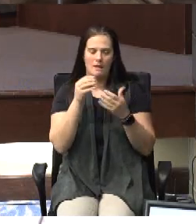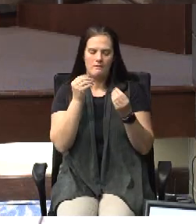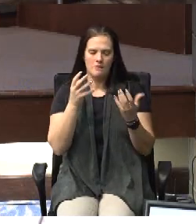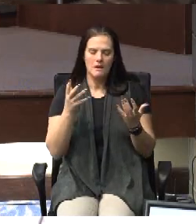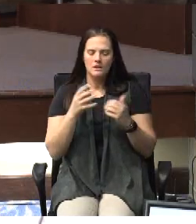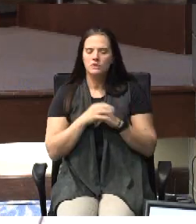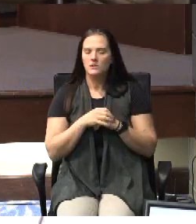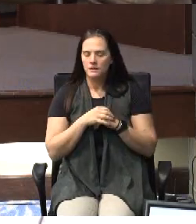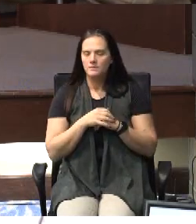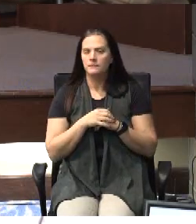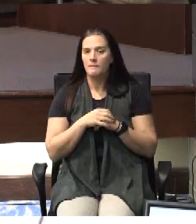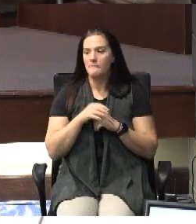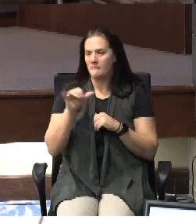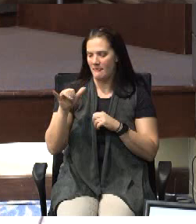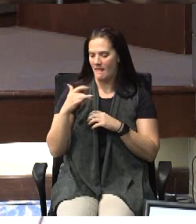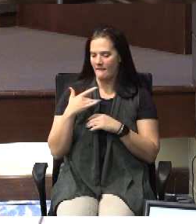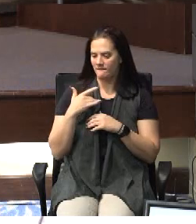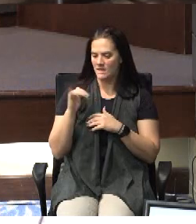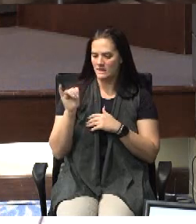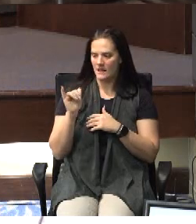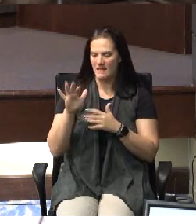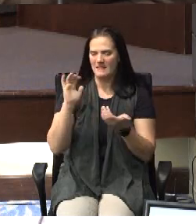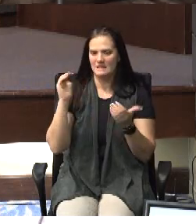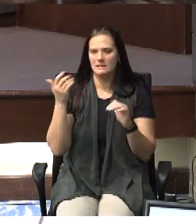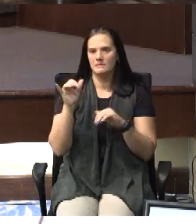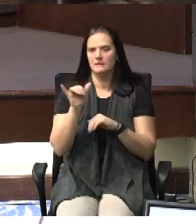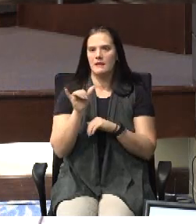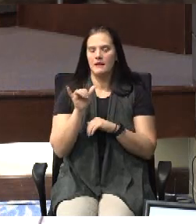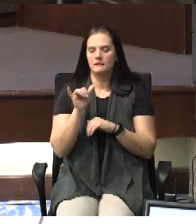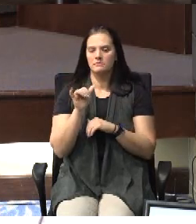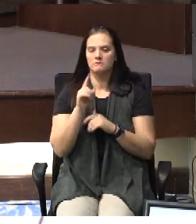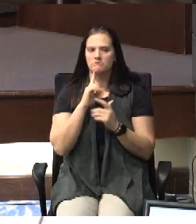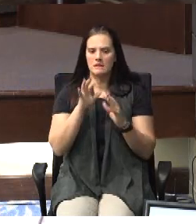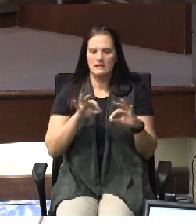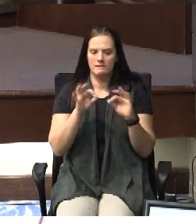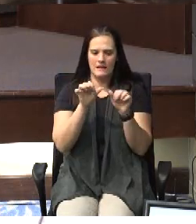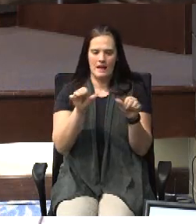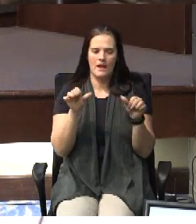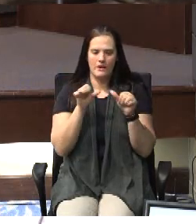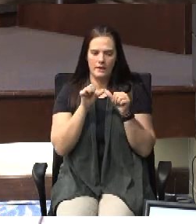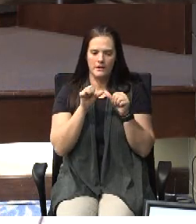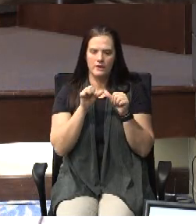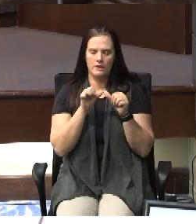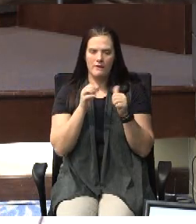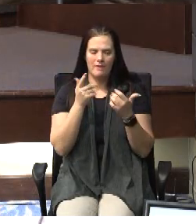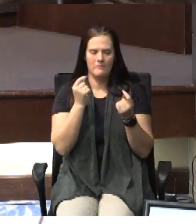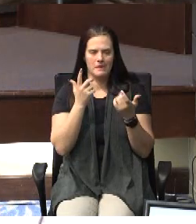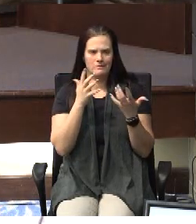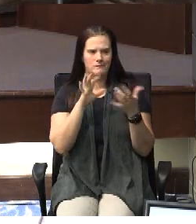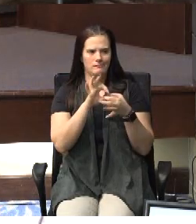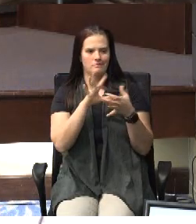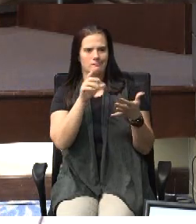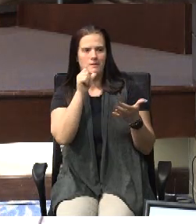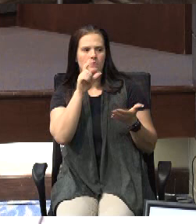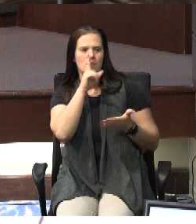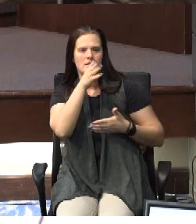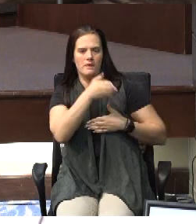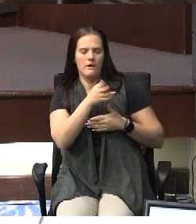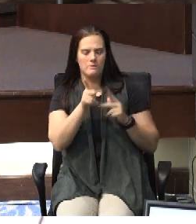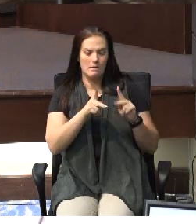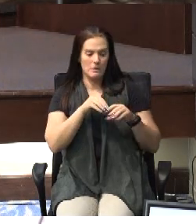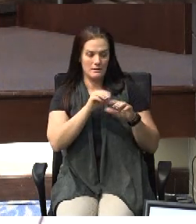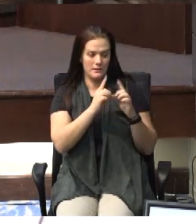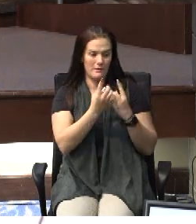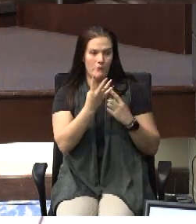information. that feels like that seems like a significant area of disconnect, particularly in District 4, that folks are